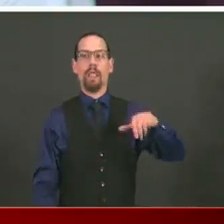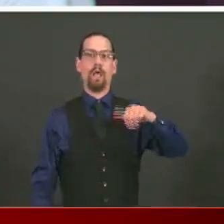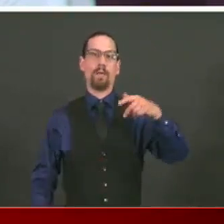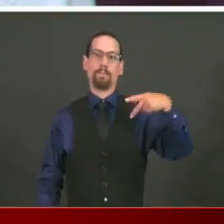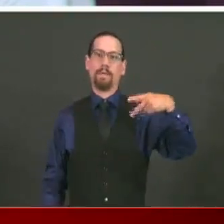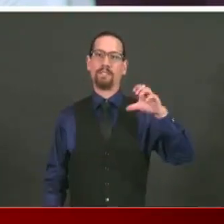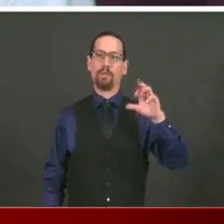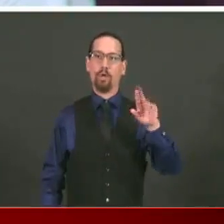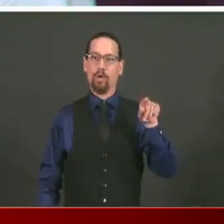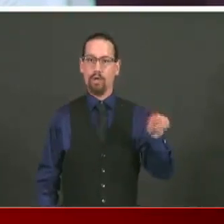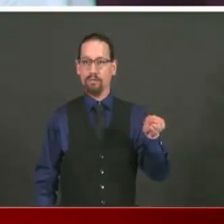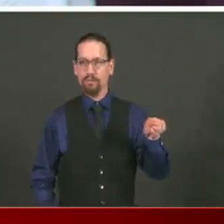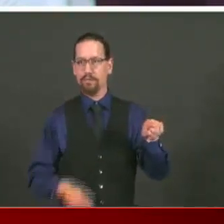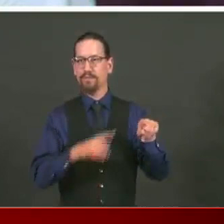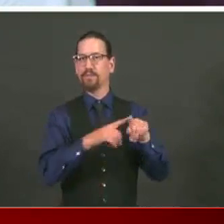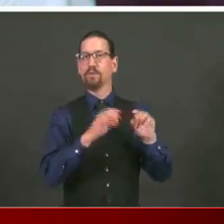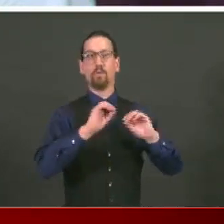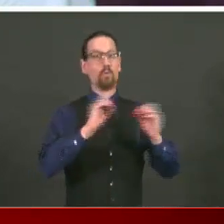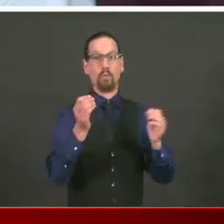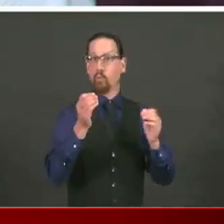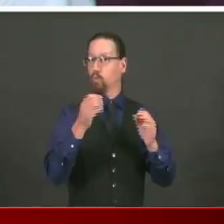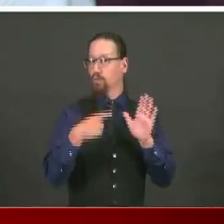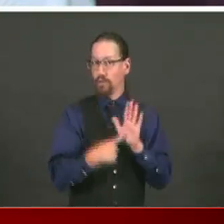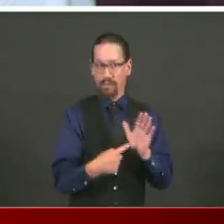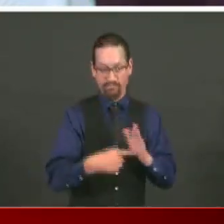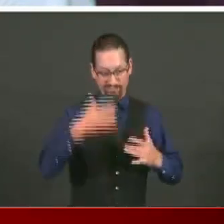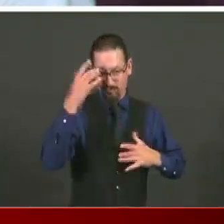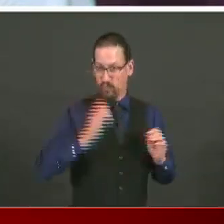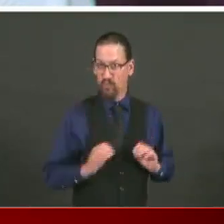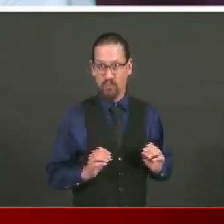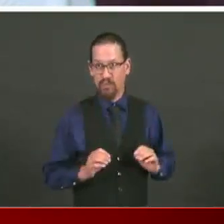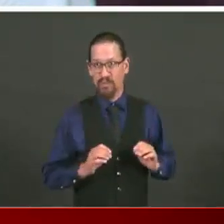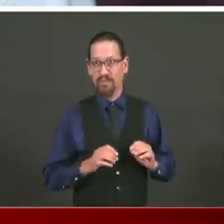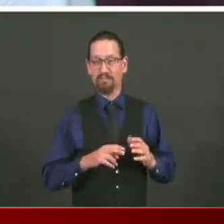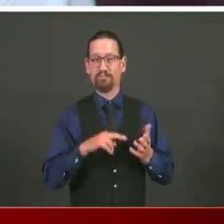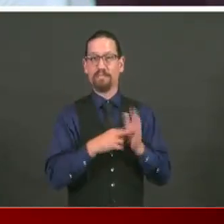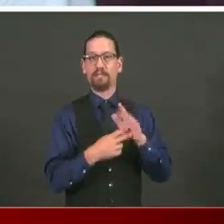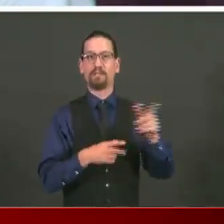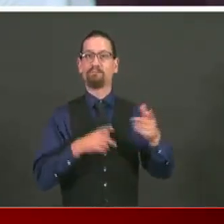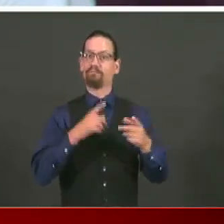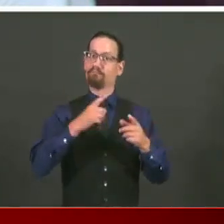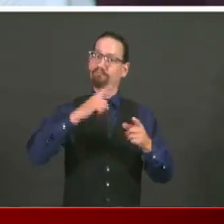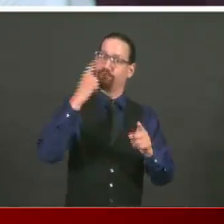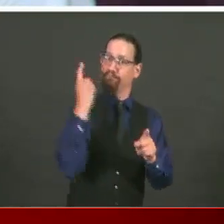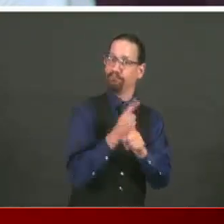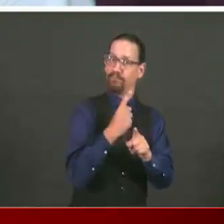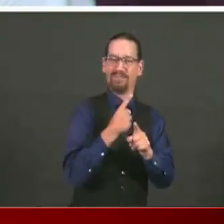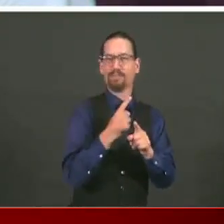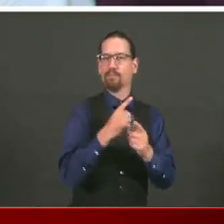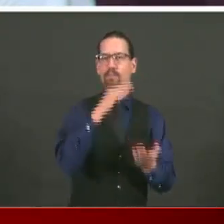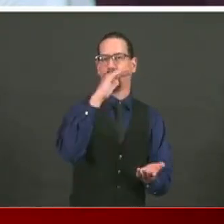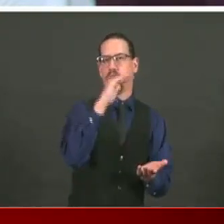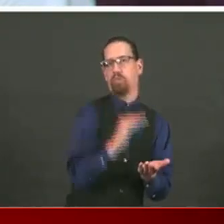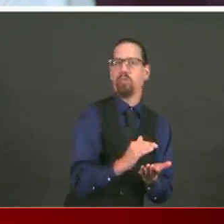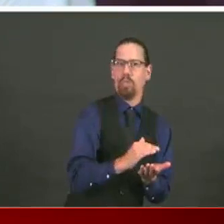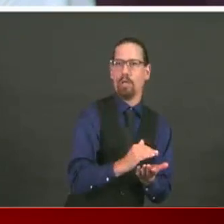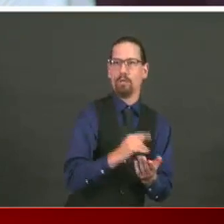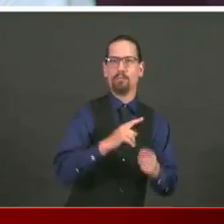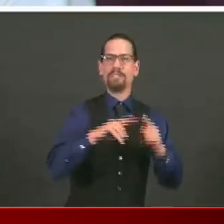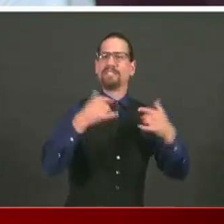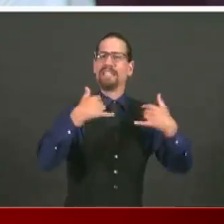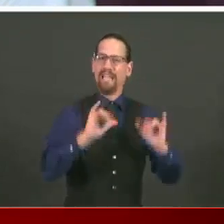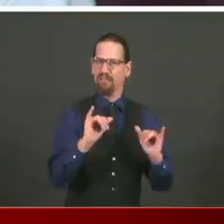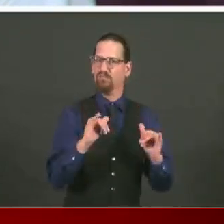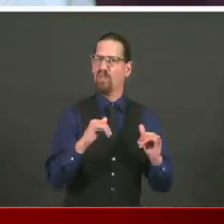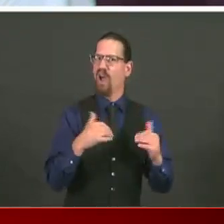have symptoms, then the accuracy may decrease, but there is still value that we find with it, particularly in identifying people who are